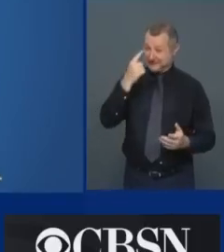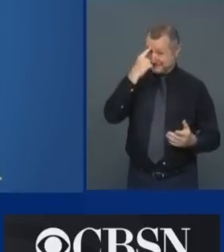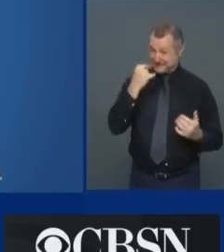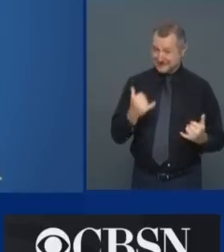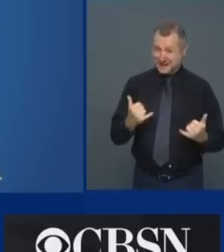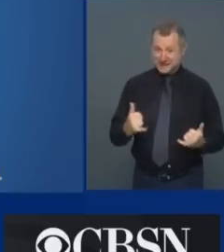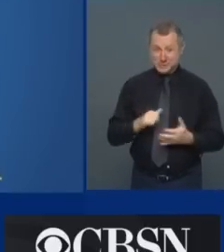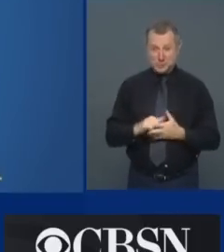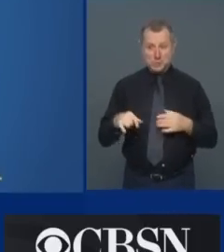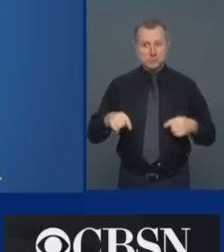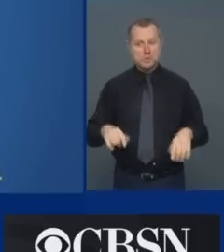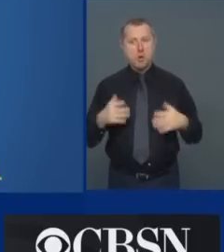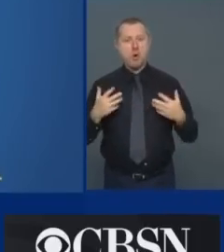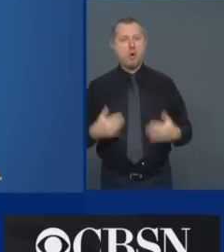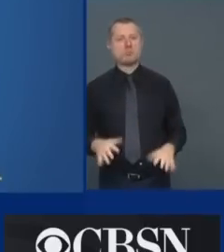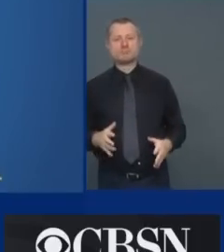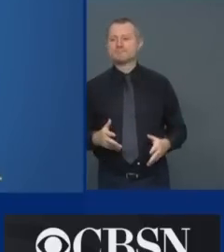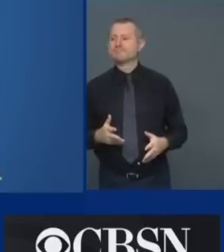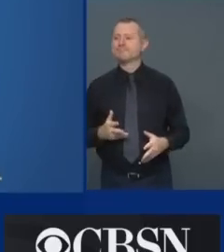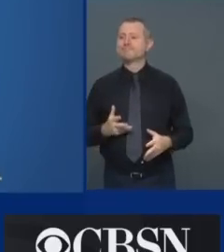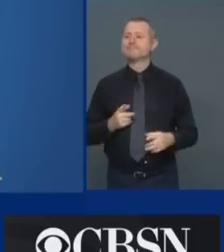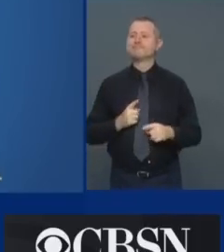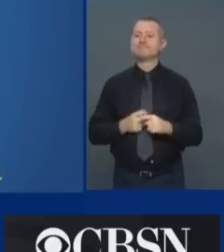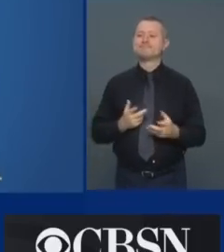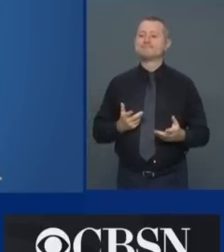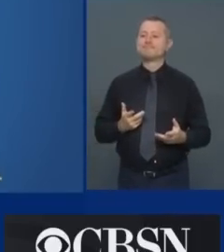has for having a lower infection rate, right?